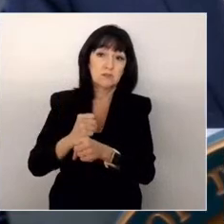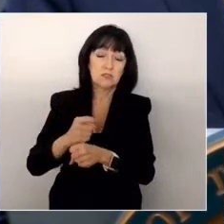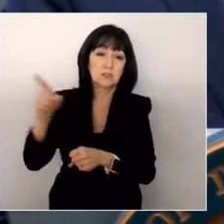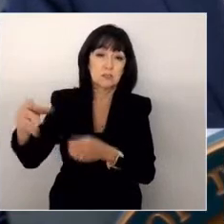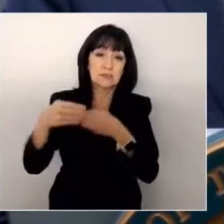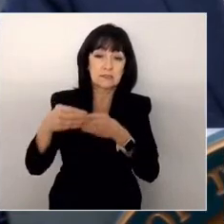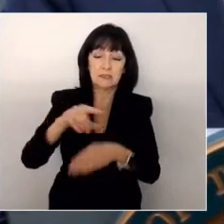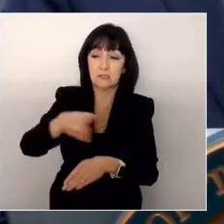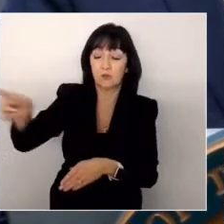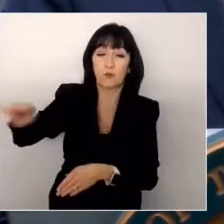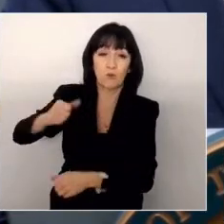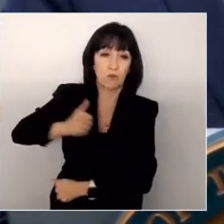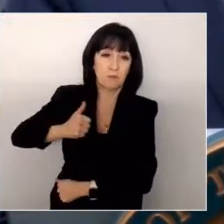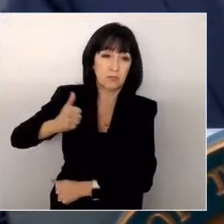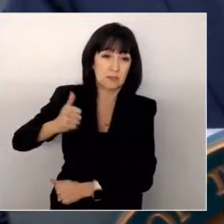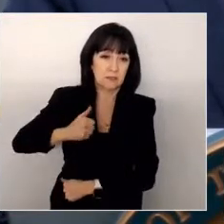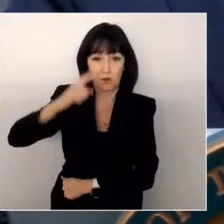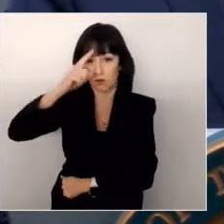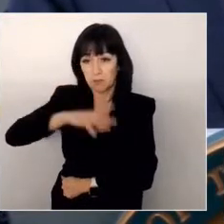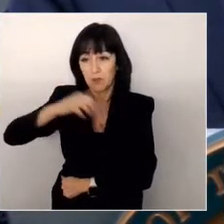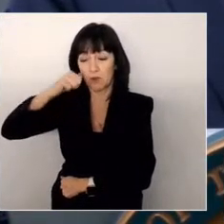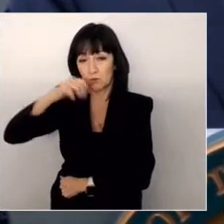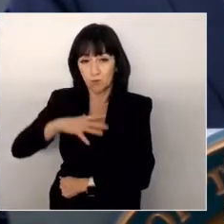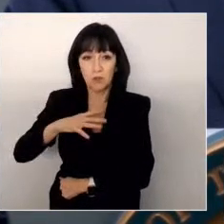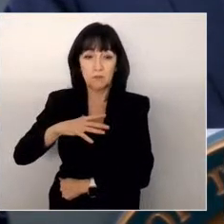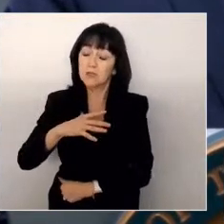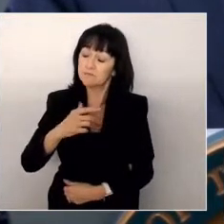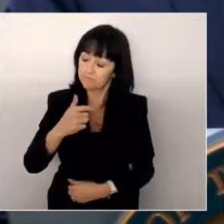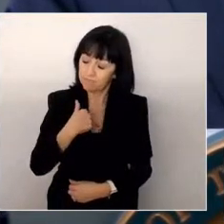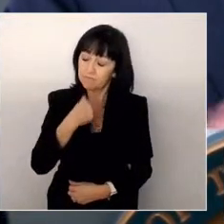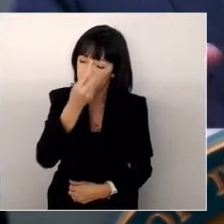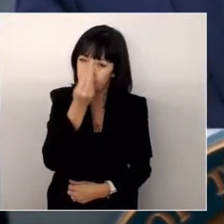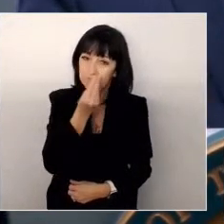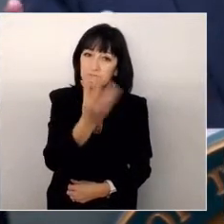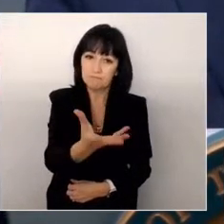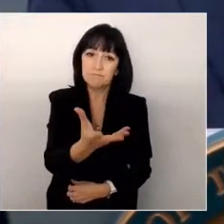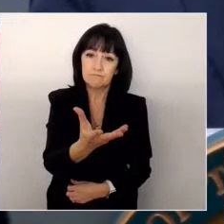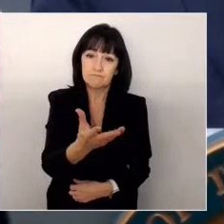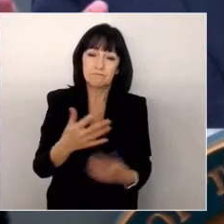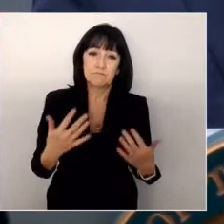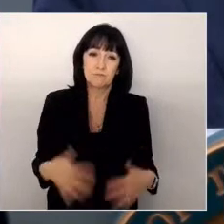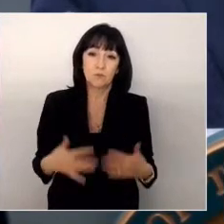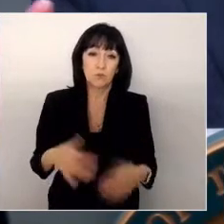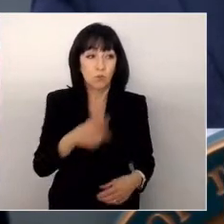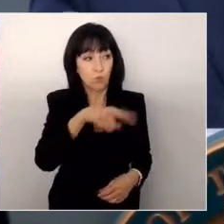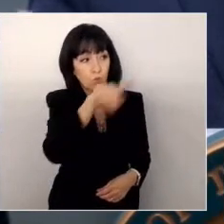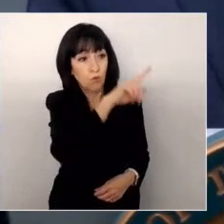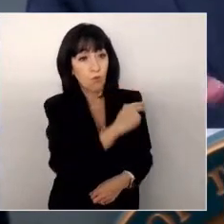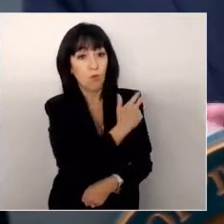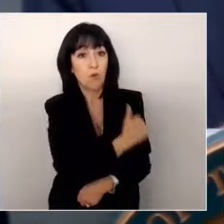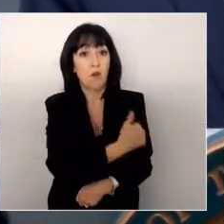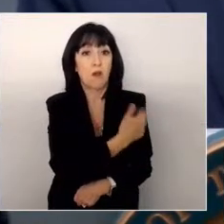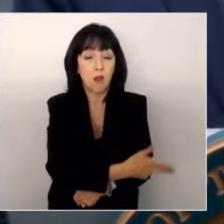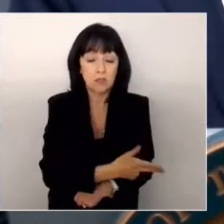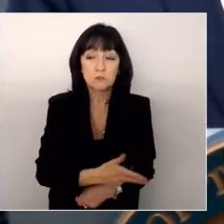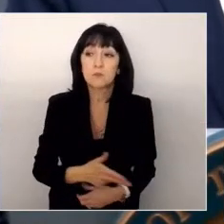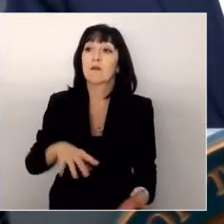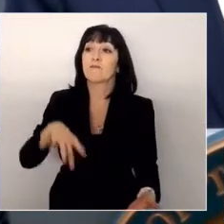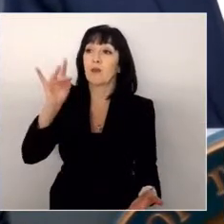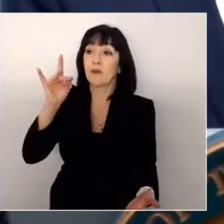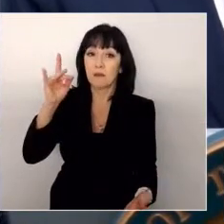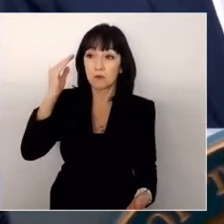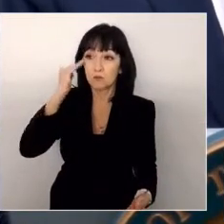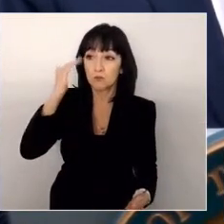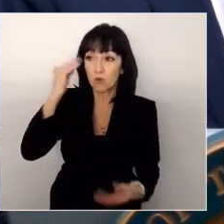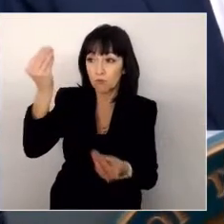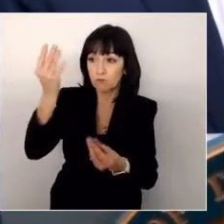And I can tell you how enthusiastic, how delighted the hospital workers were to see our men and women in